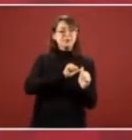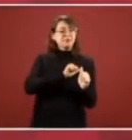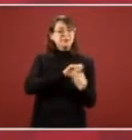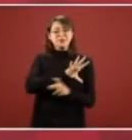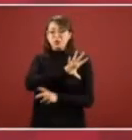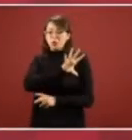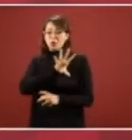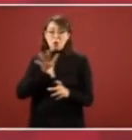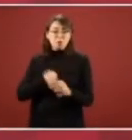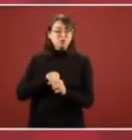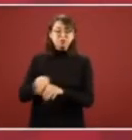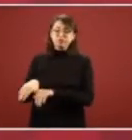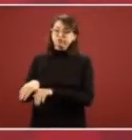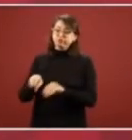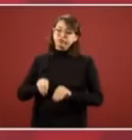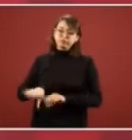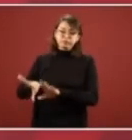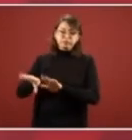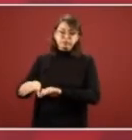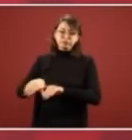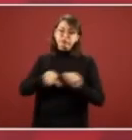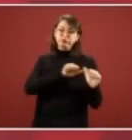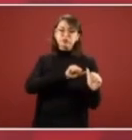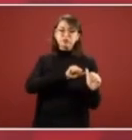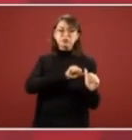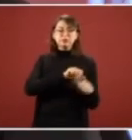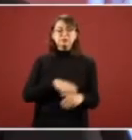completo. Completely.